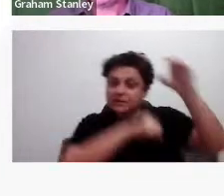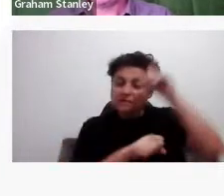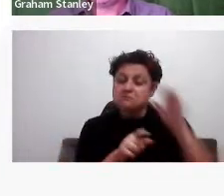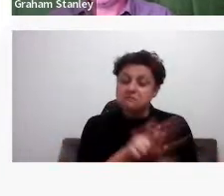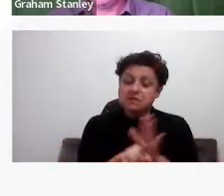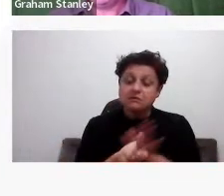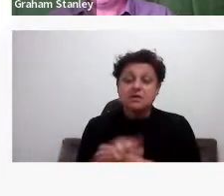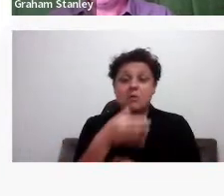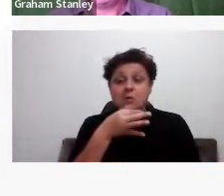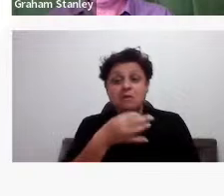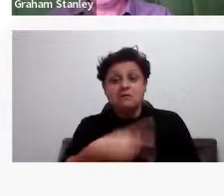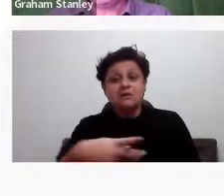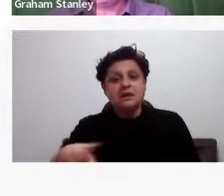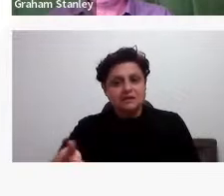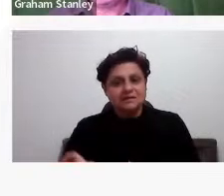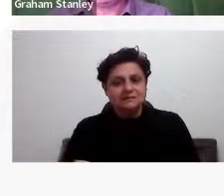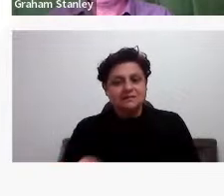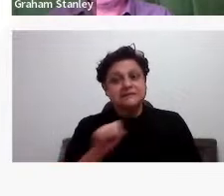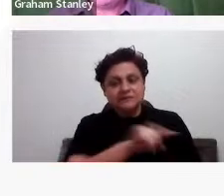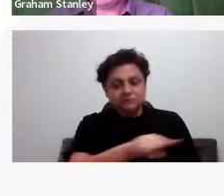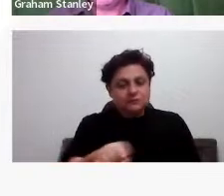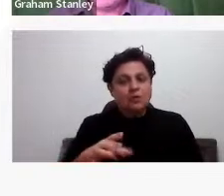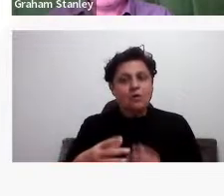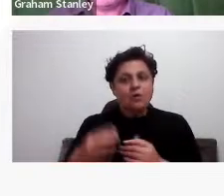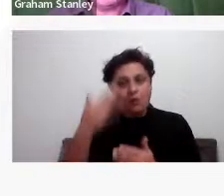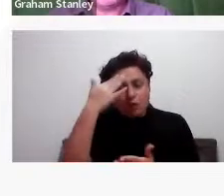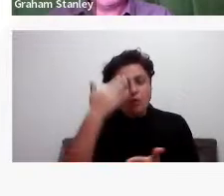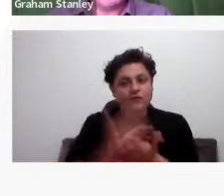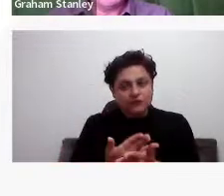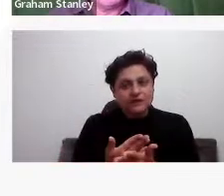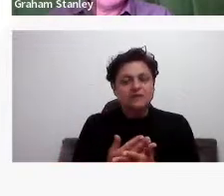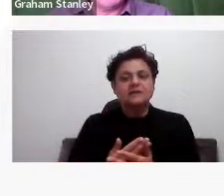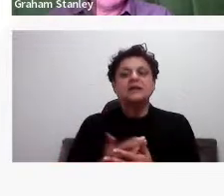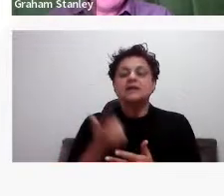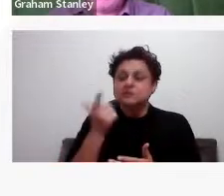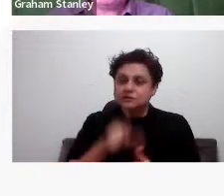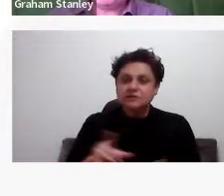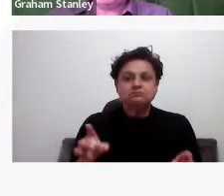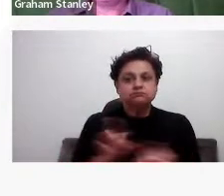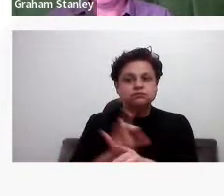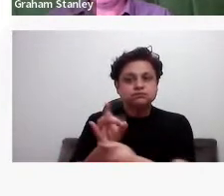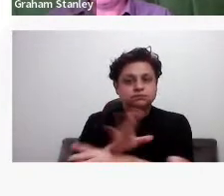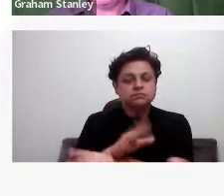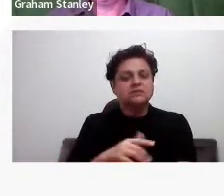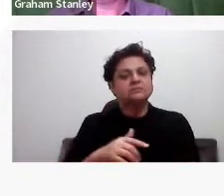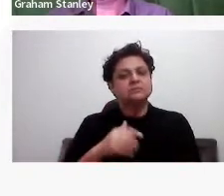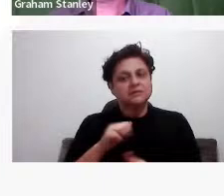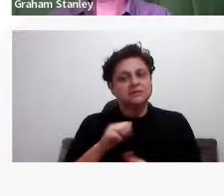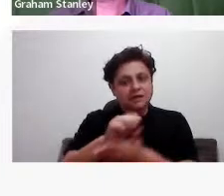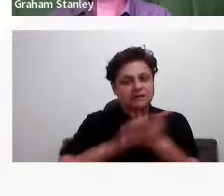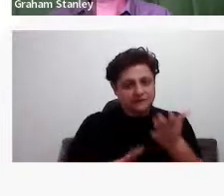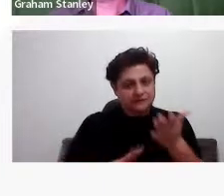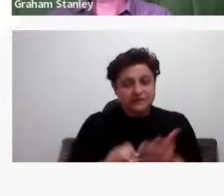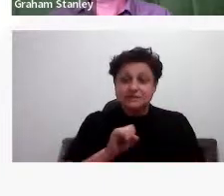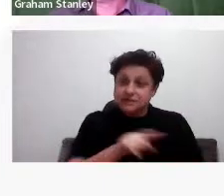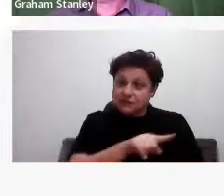certain tasks. The more you know your learners, the better you're able to help them with their learning.